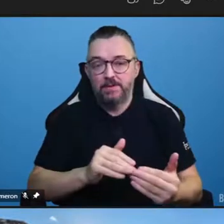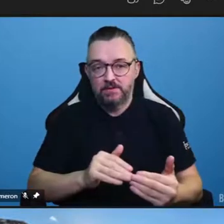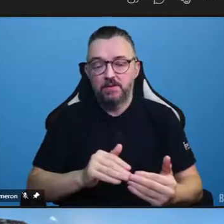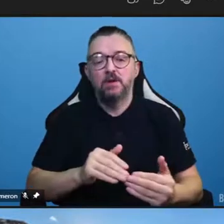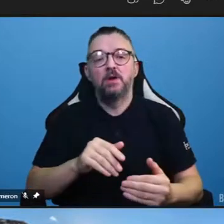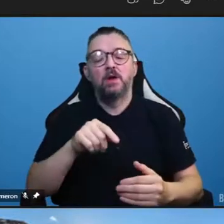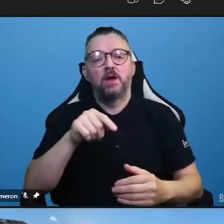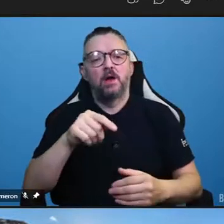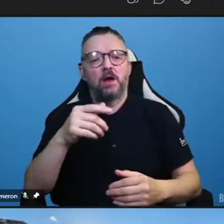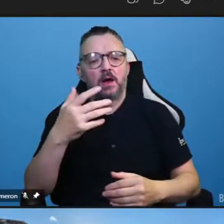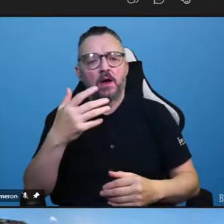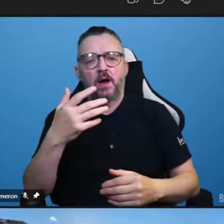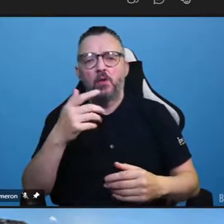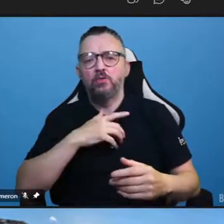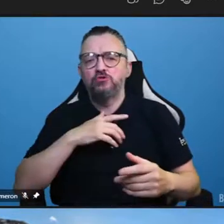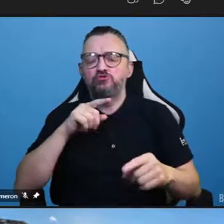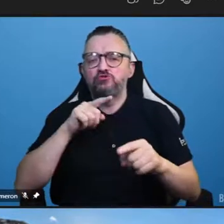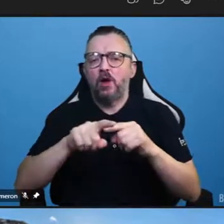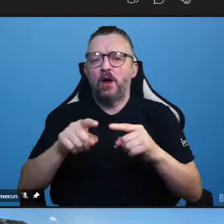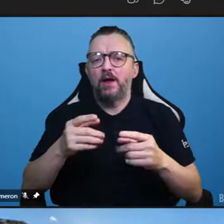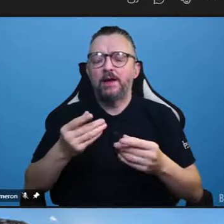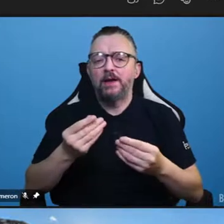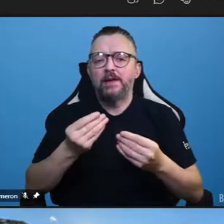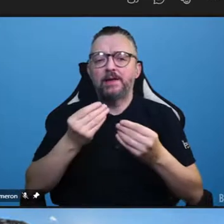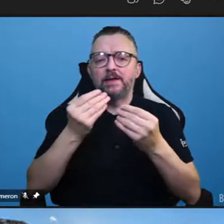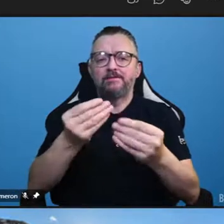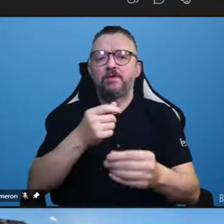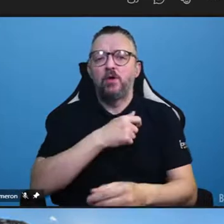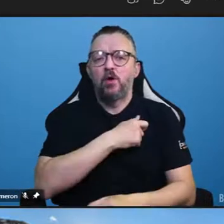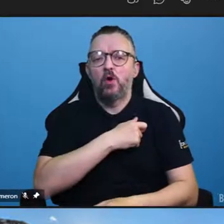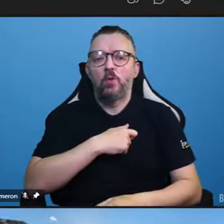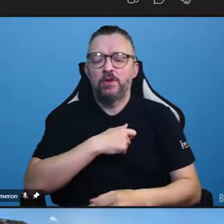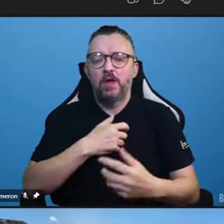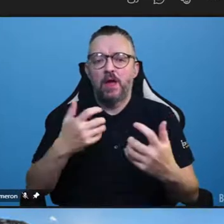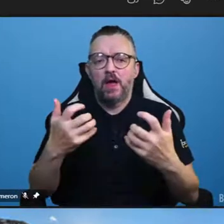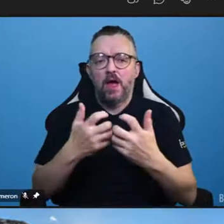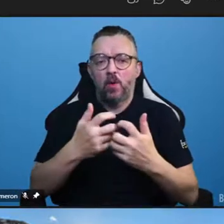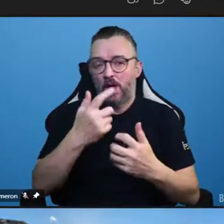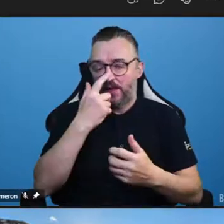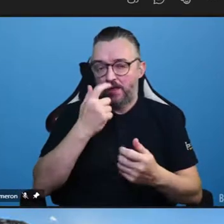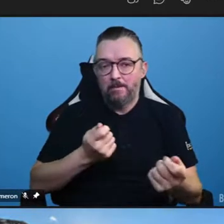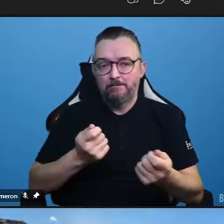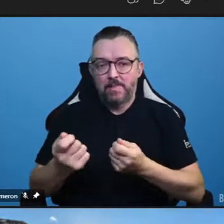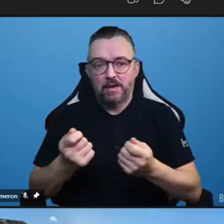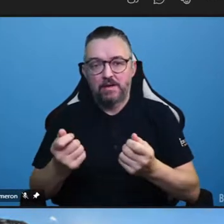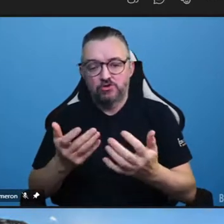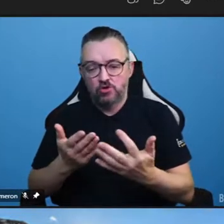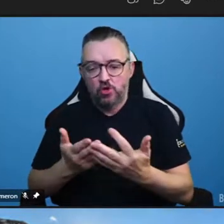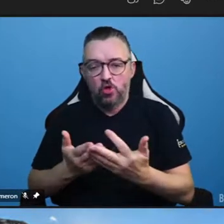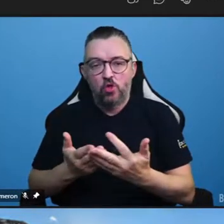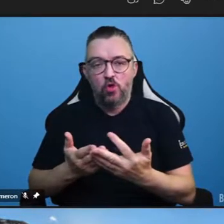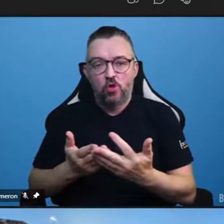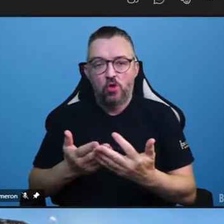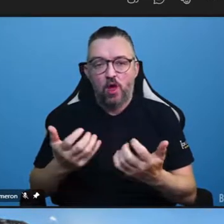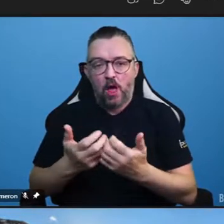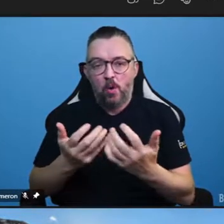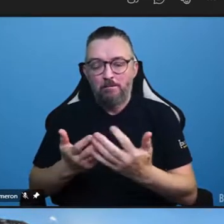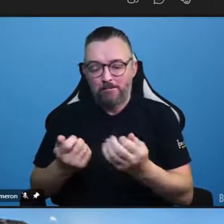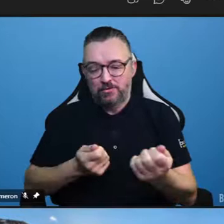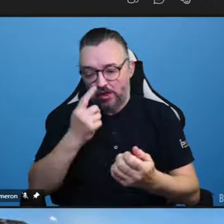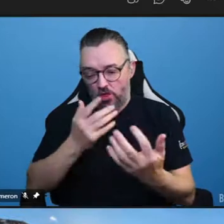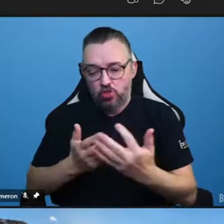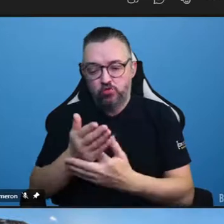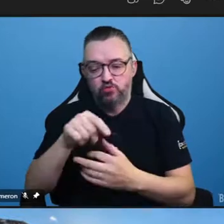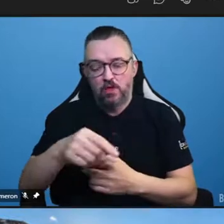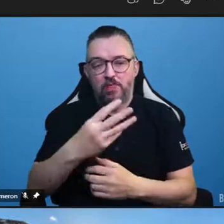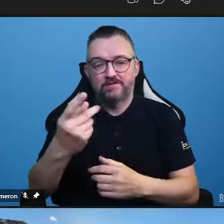plan, but trying to give the committee some assurance of, as to how this will be managed through to the 31st of March. And that is an intention